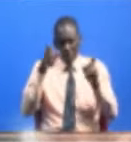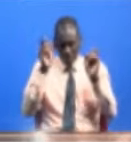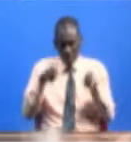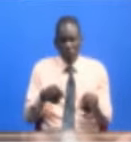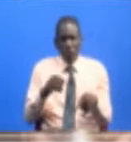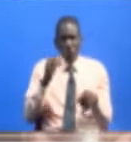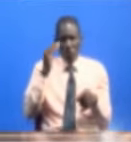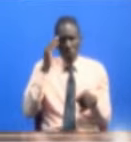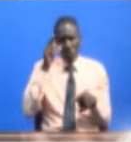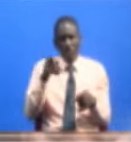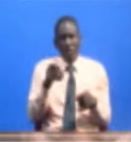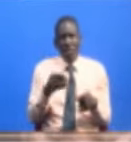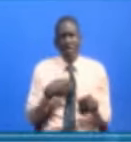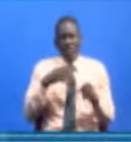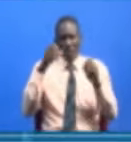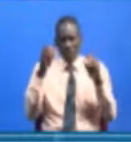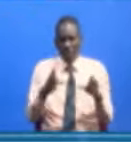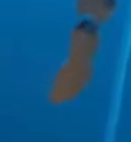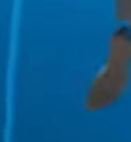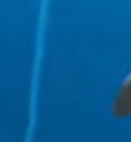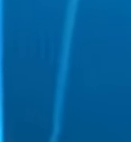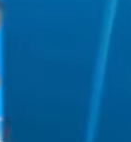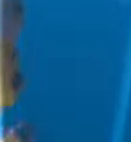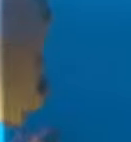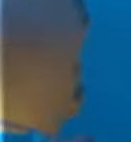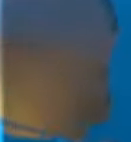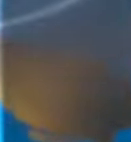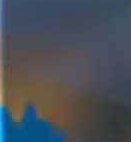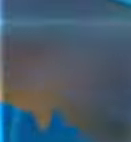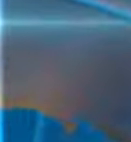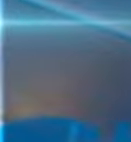have nothing to feed their children.